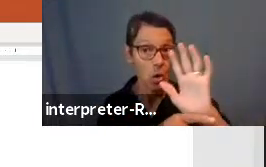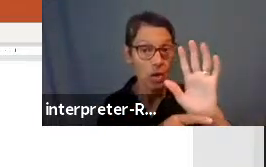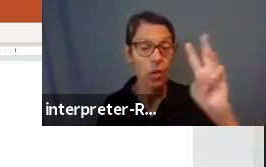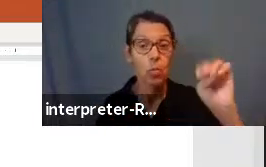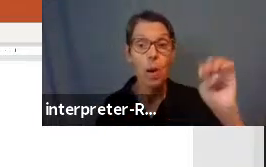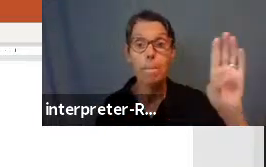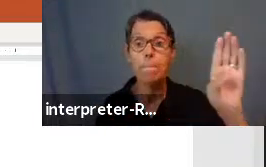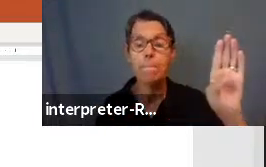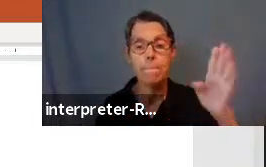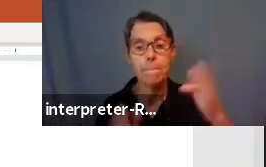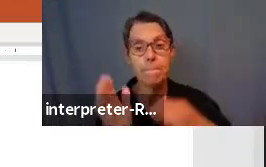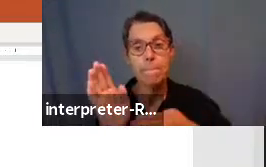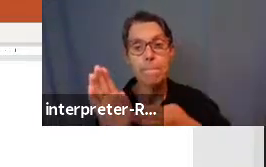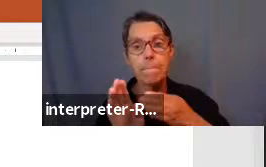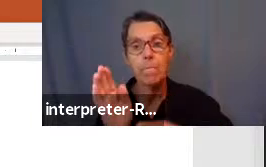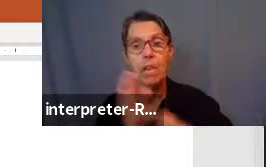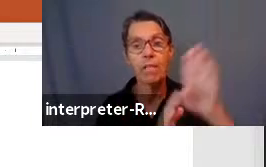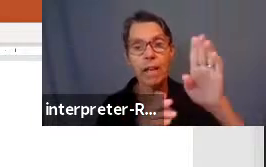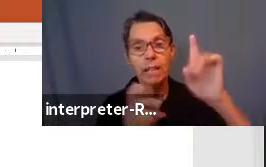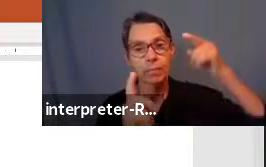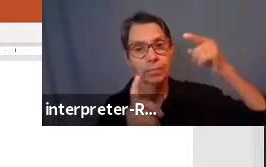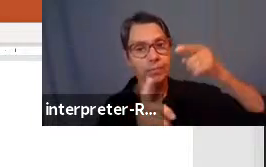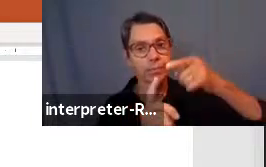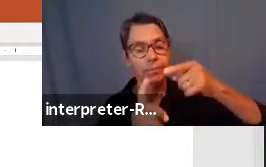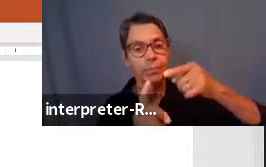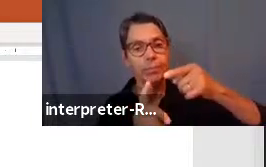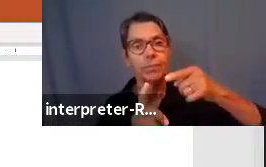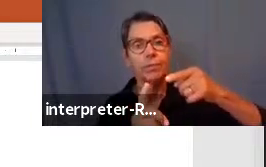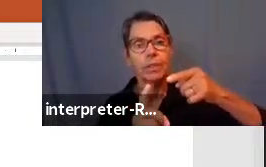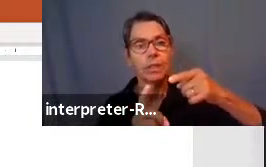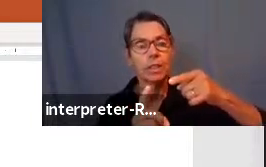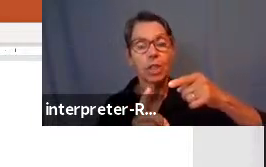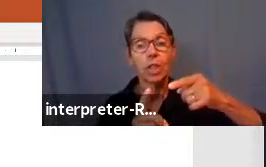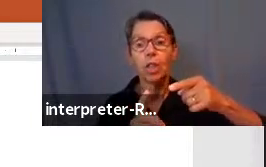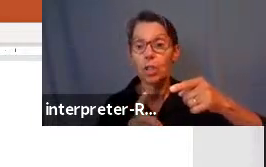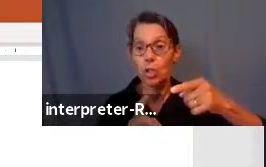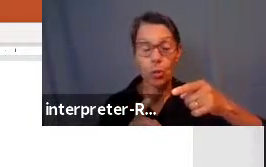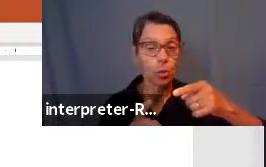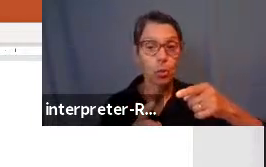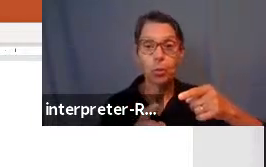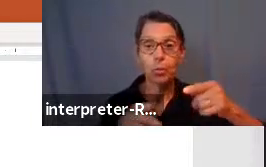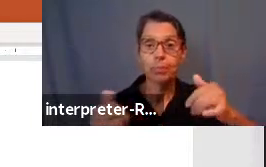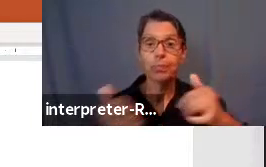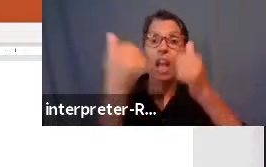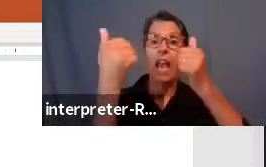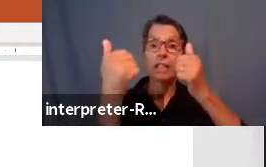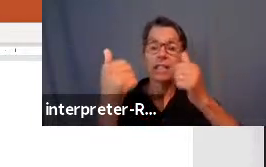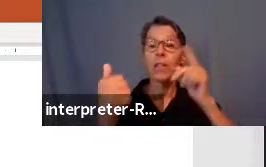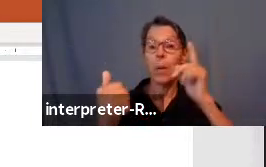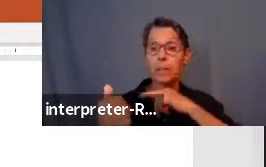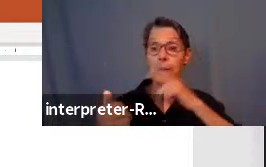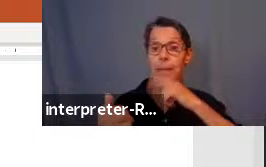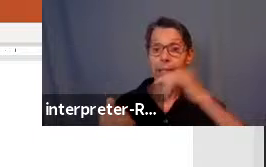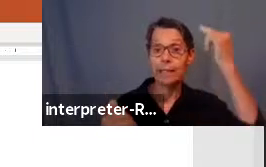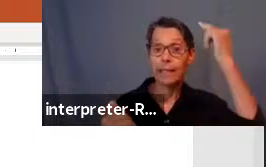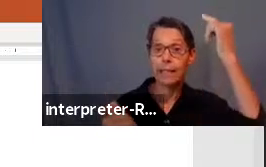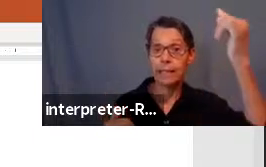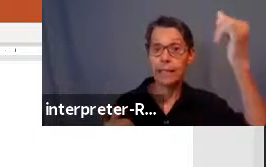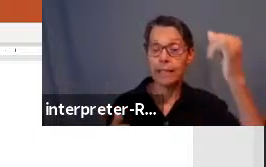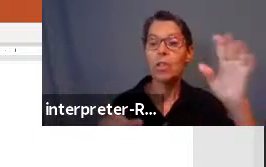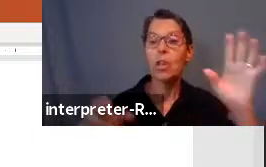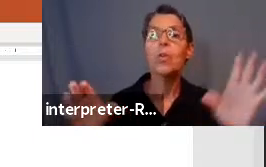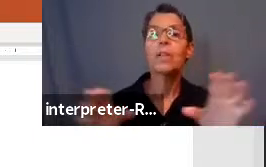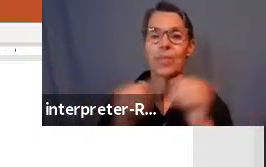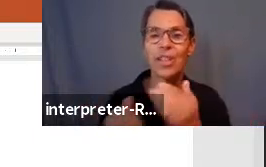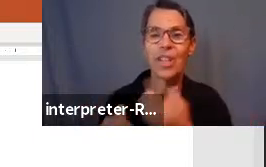developed specifically to kind of combat some of those myths. So we did it specifically with our